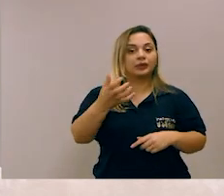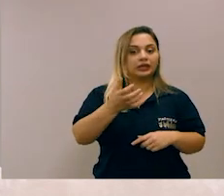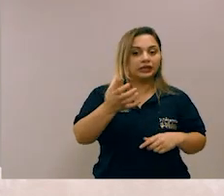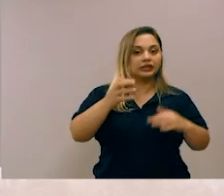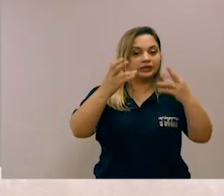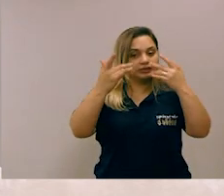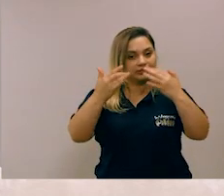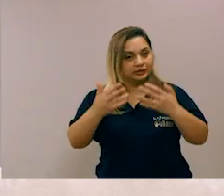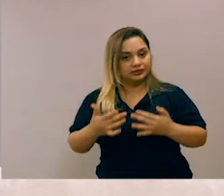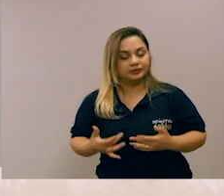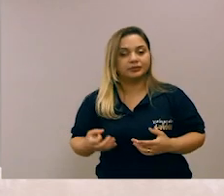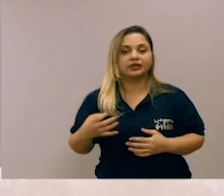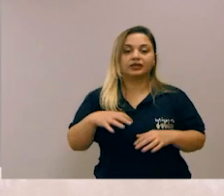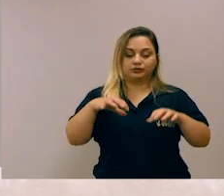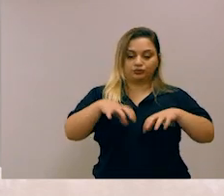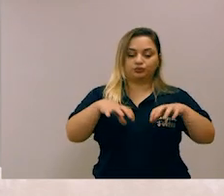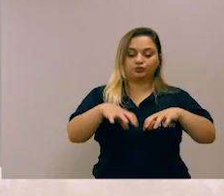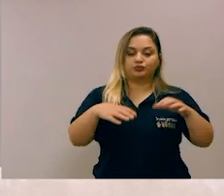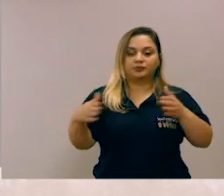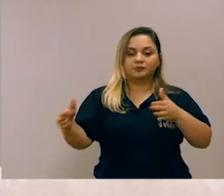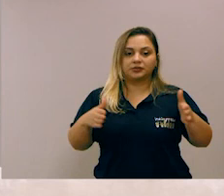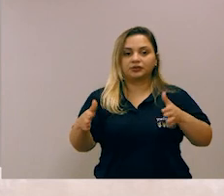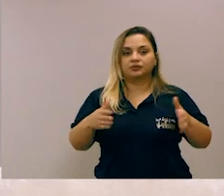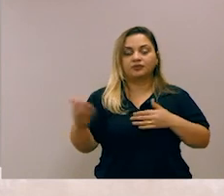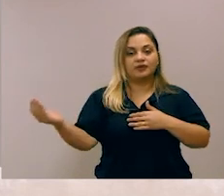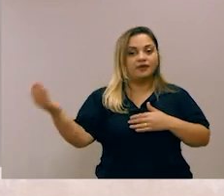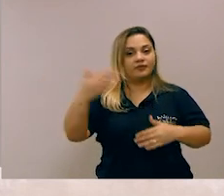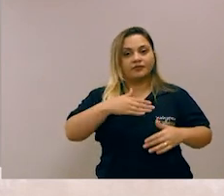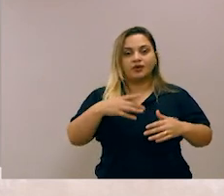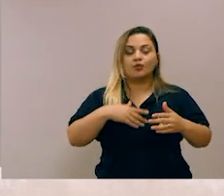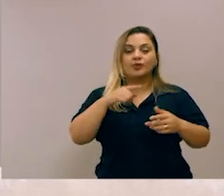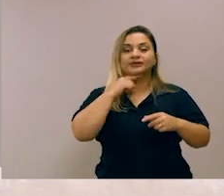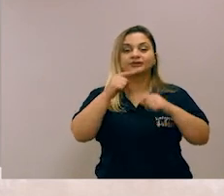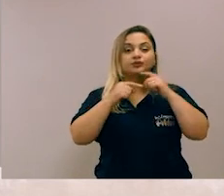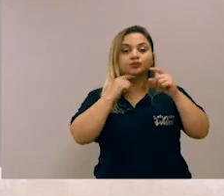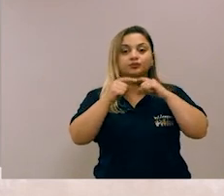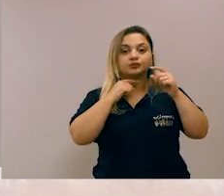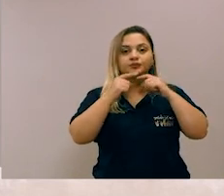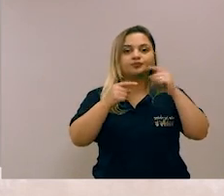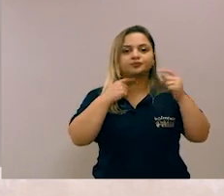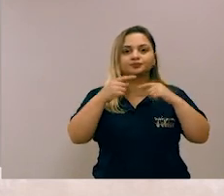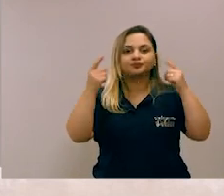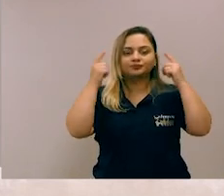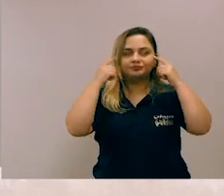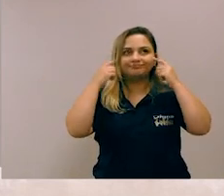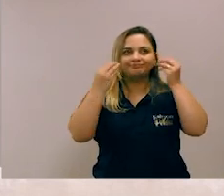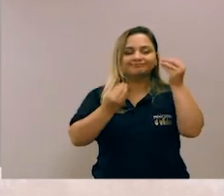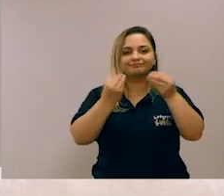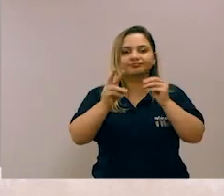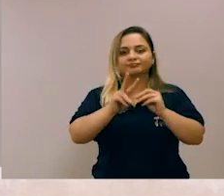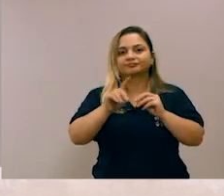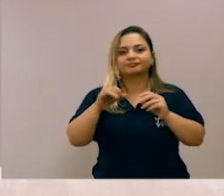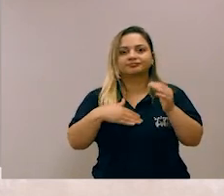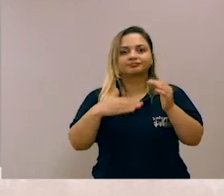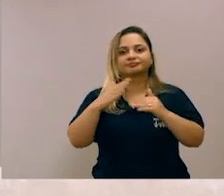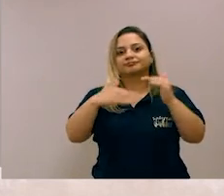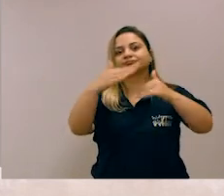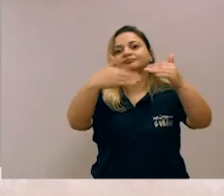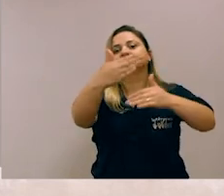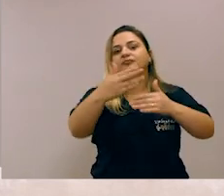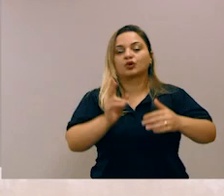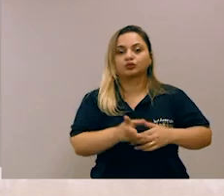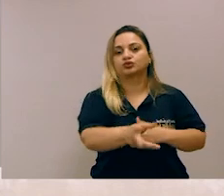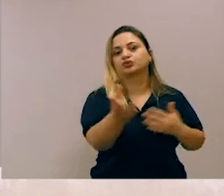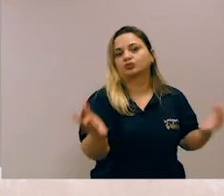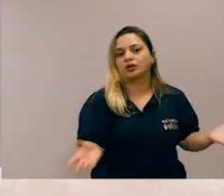the rainy seasons, as I mentioned, it comes with this doubt in our minds. How can we advance? How